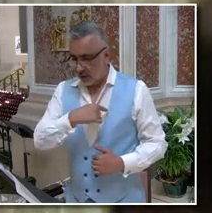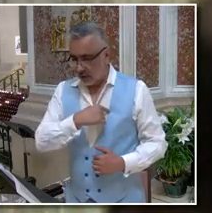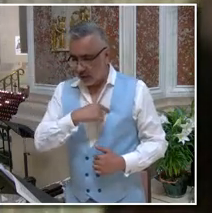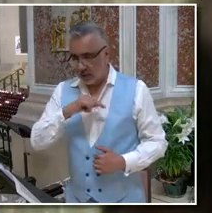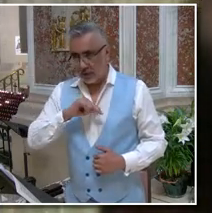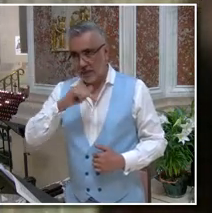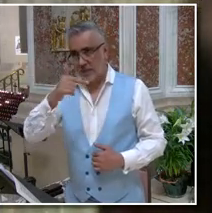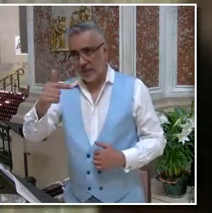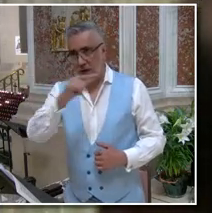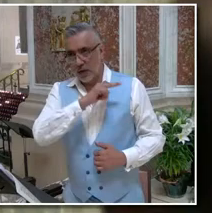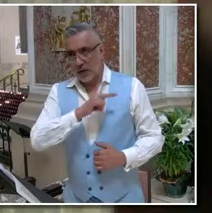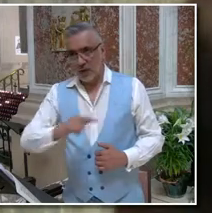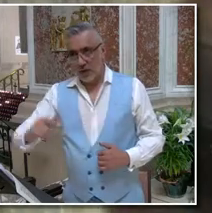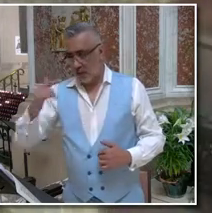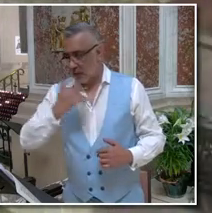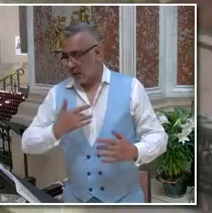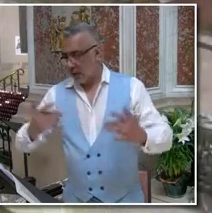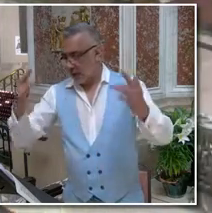eleison.